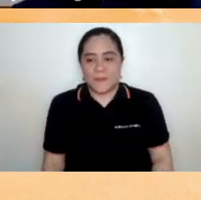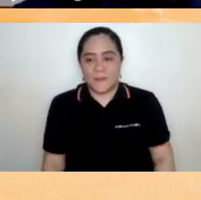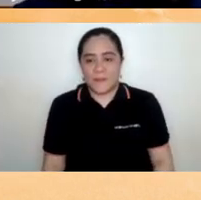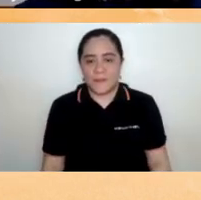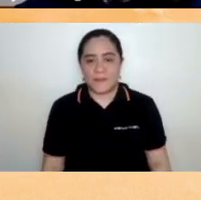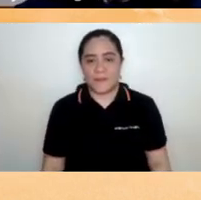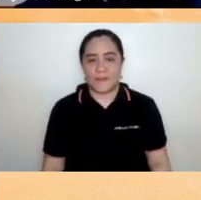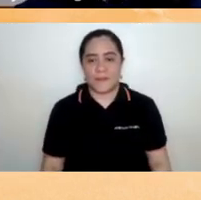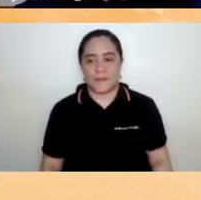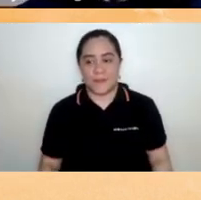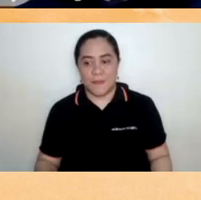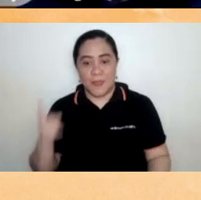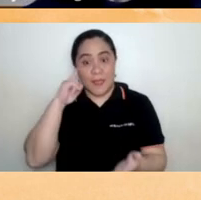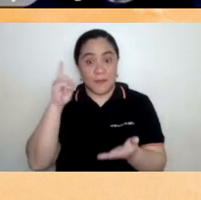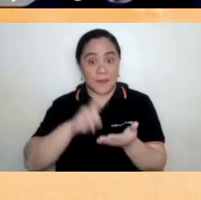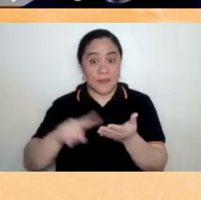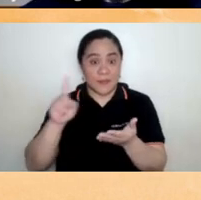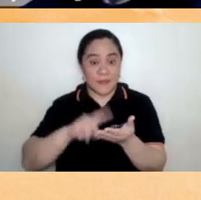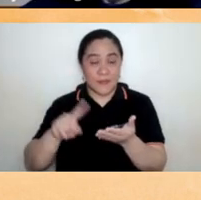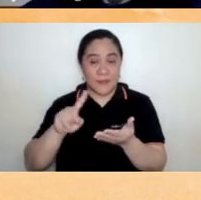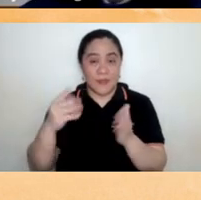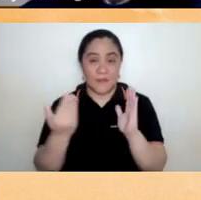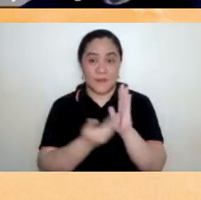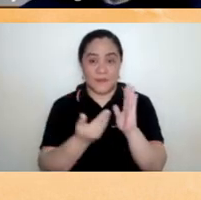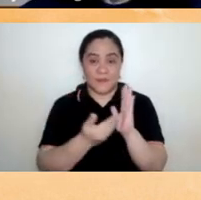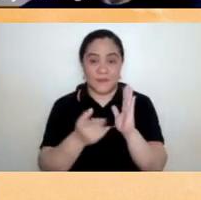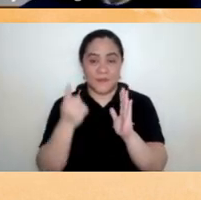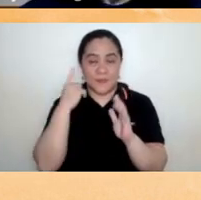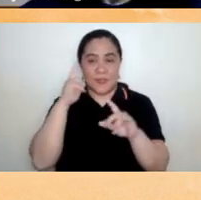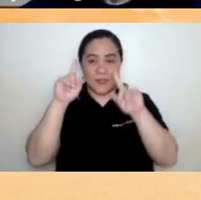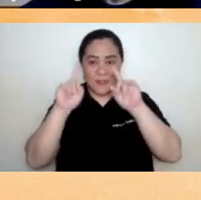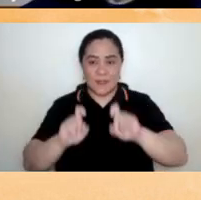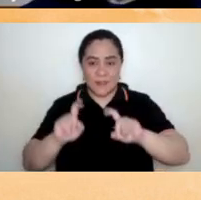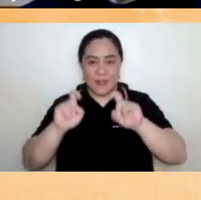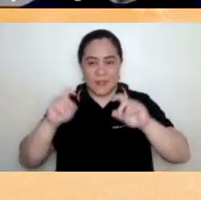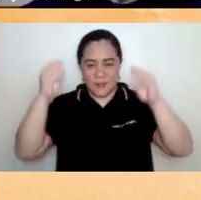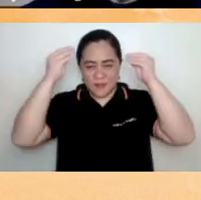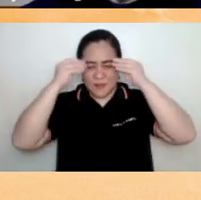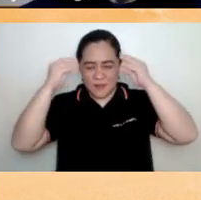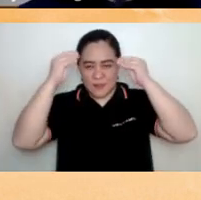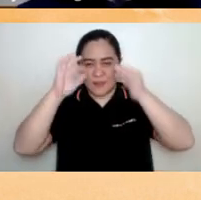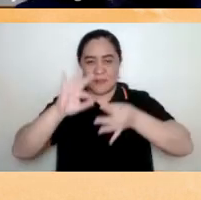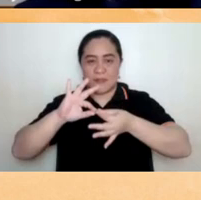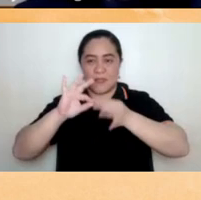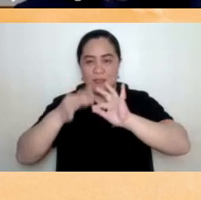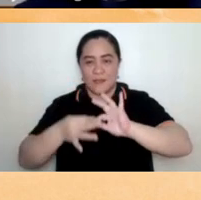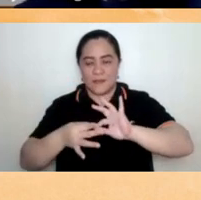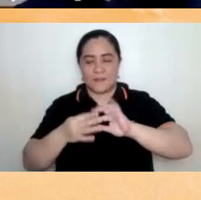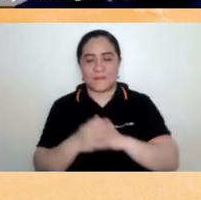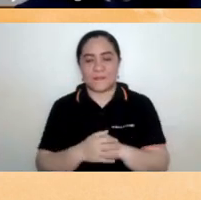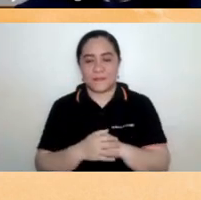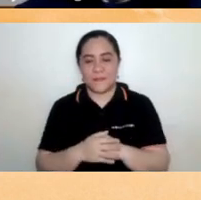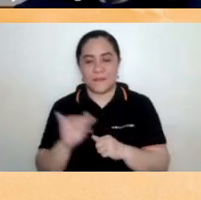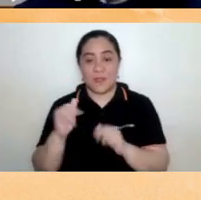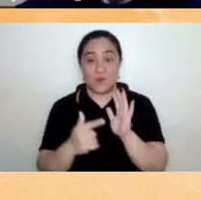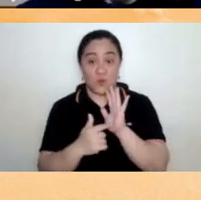Checking the facts is a technique to help the child examine their thoughts and interpretations to see